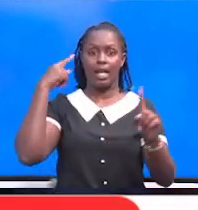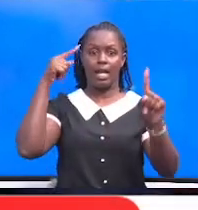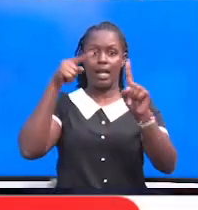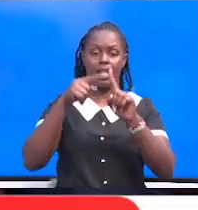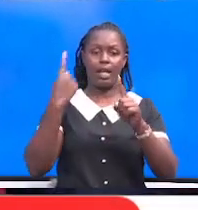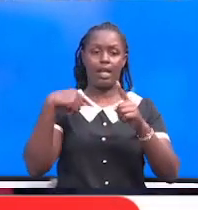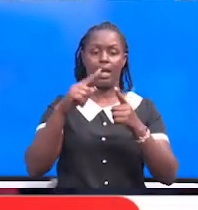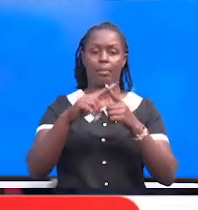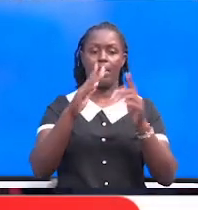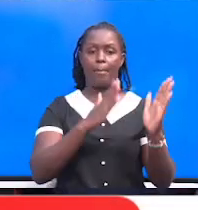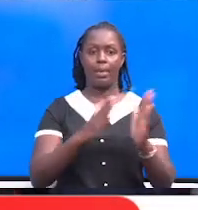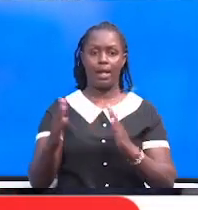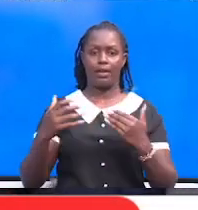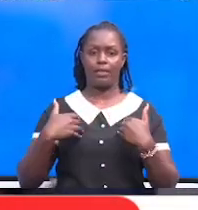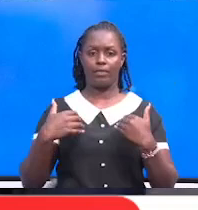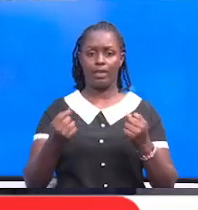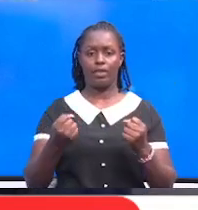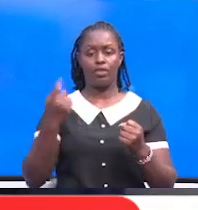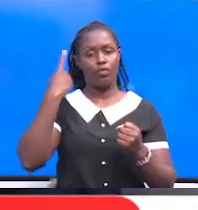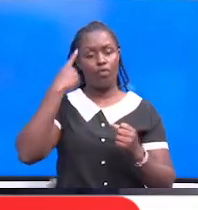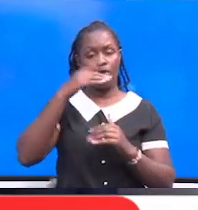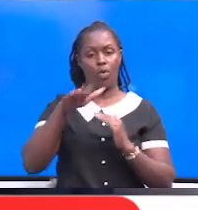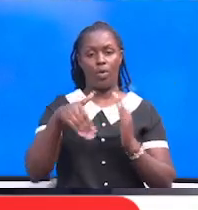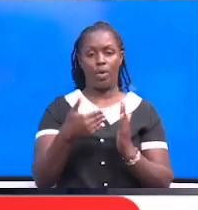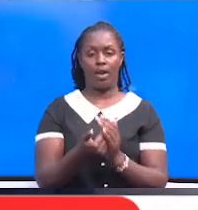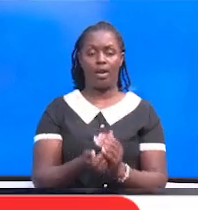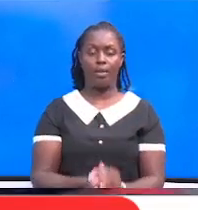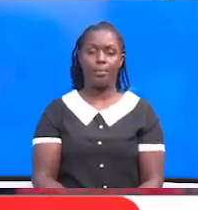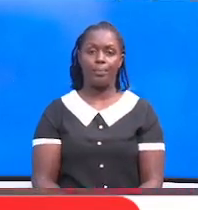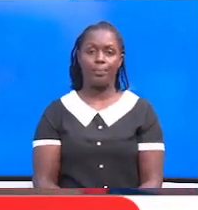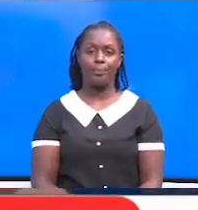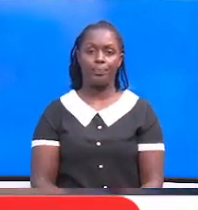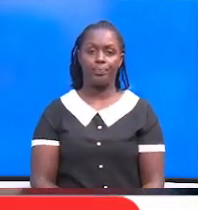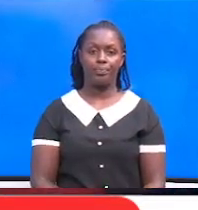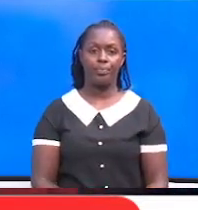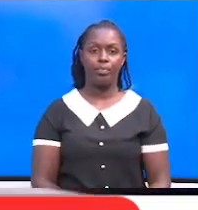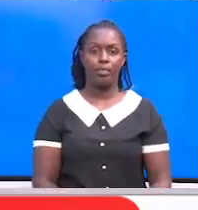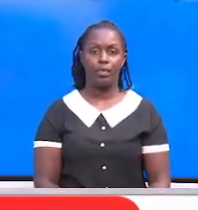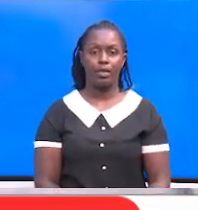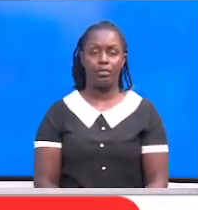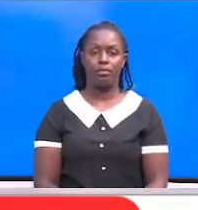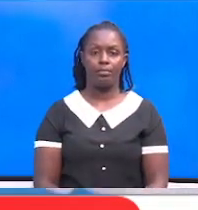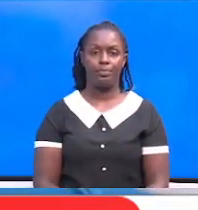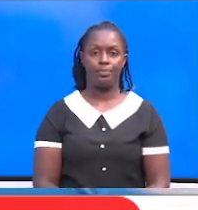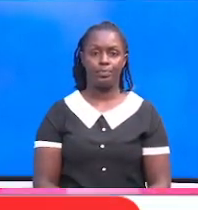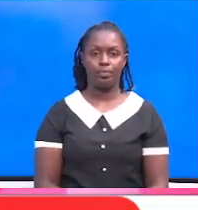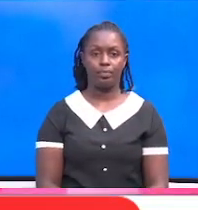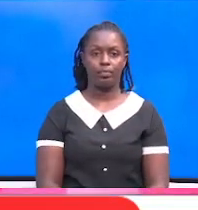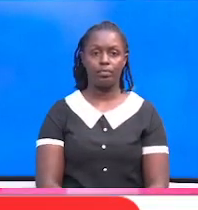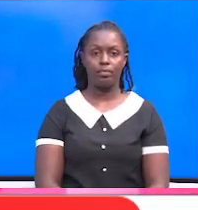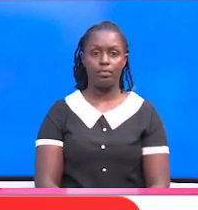wote. Sheila Chelangat, Runinga ya TV47, Kapkatet, Kericho.